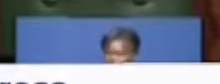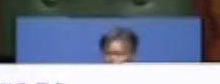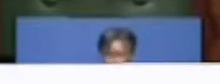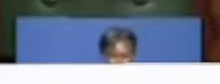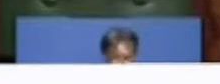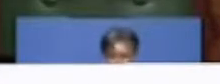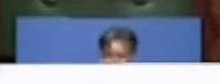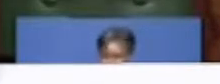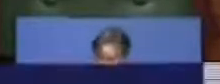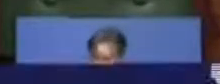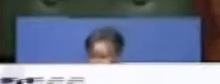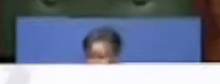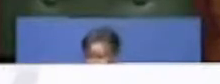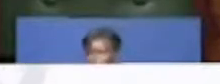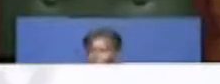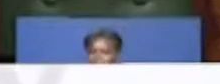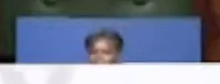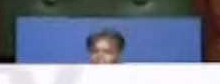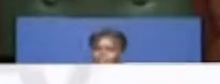additional